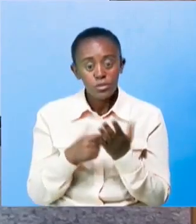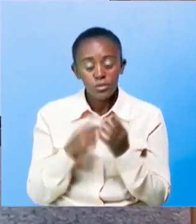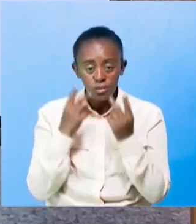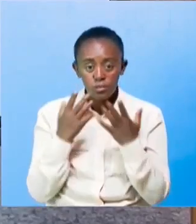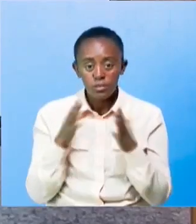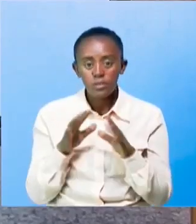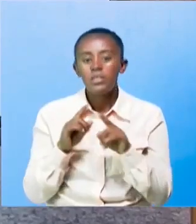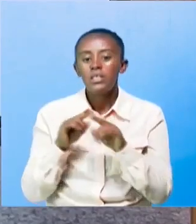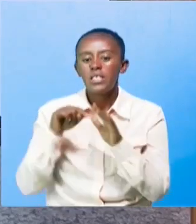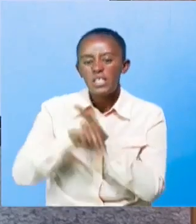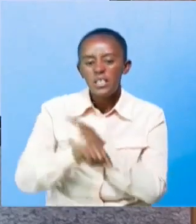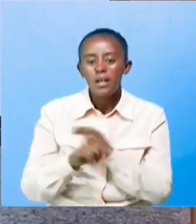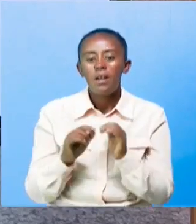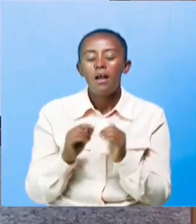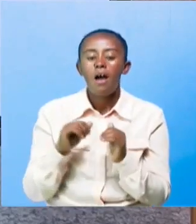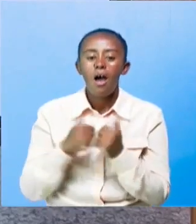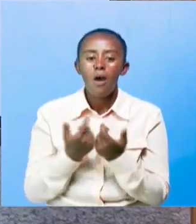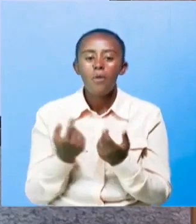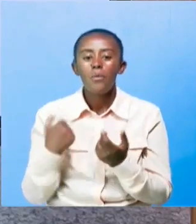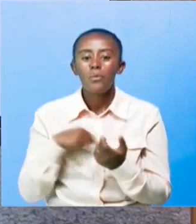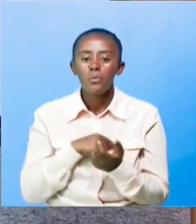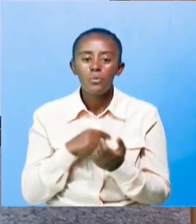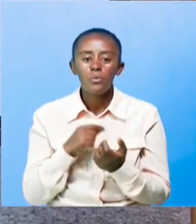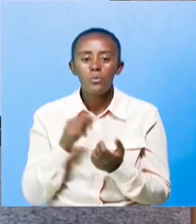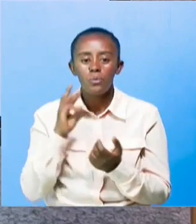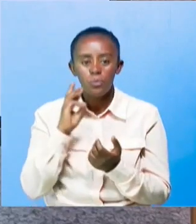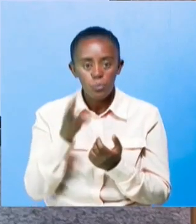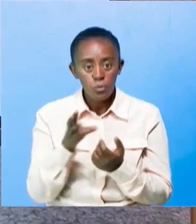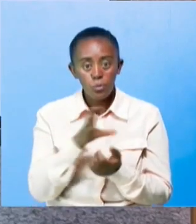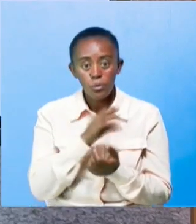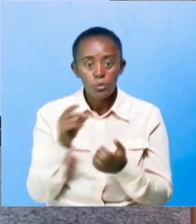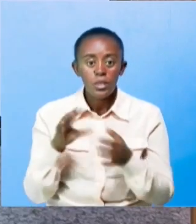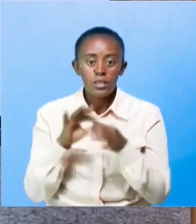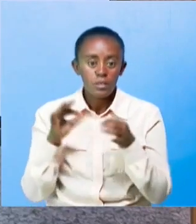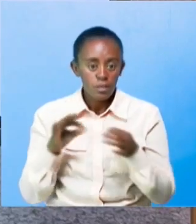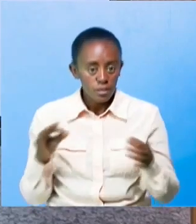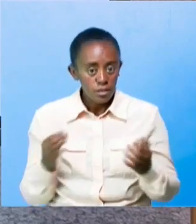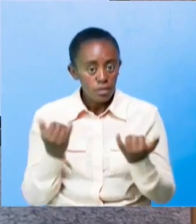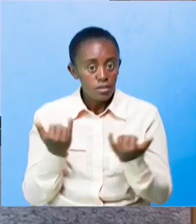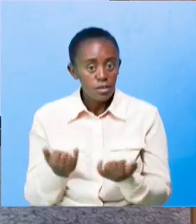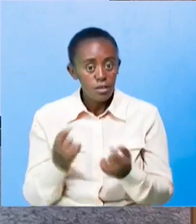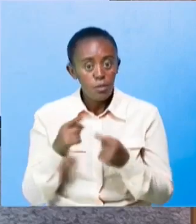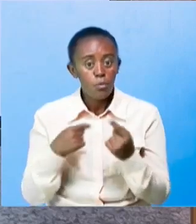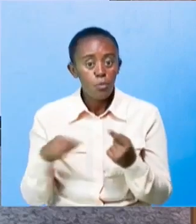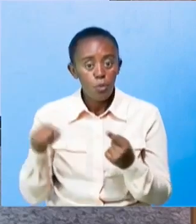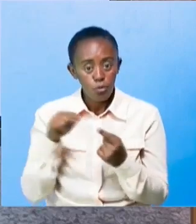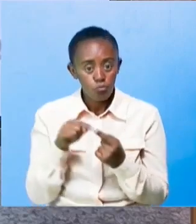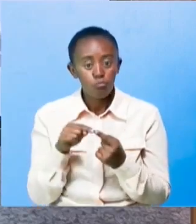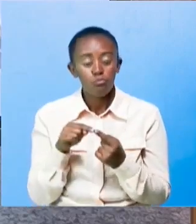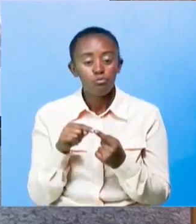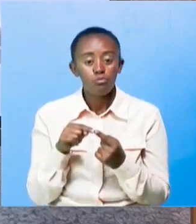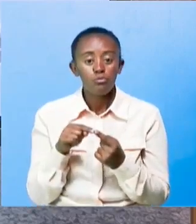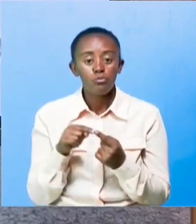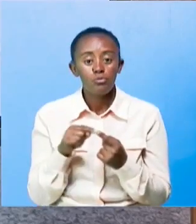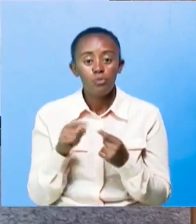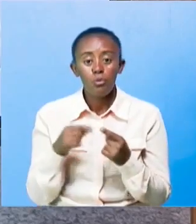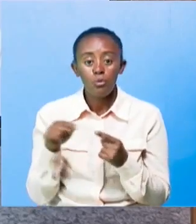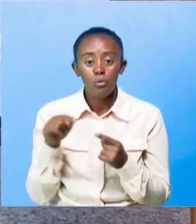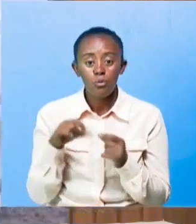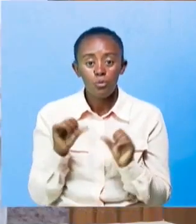in detail how we could use will in sentences, now we're going to go